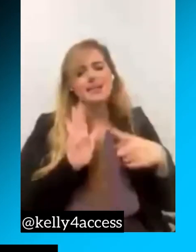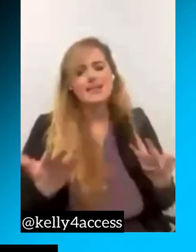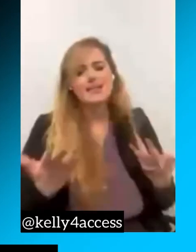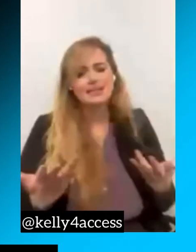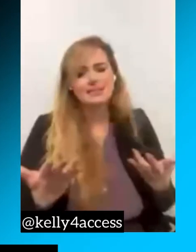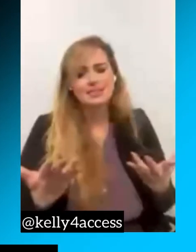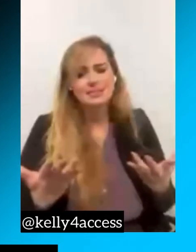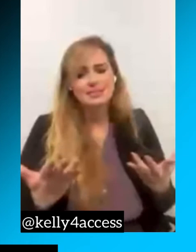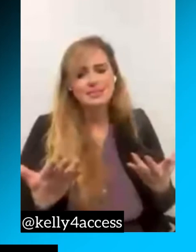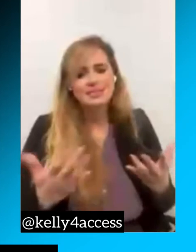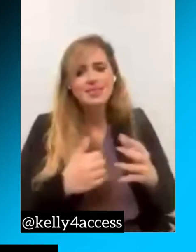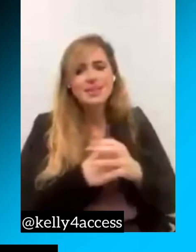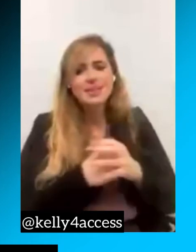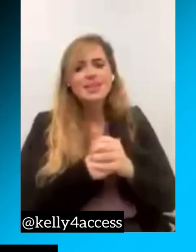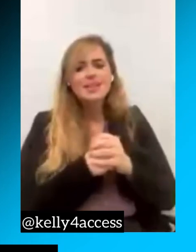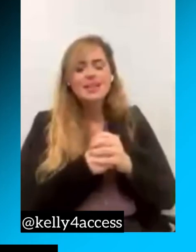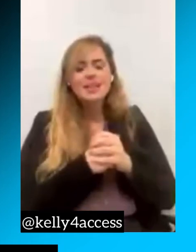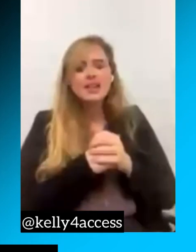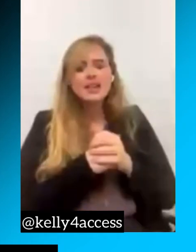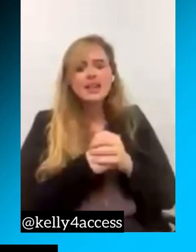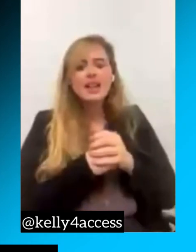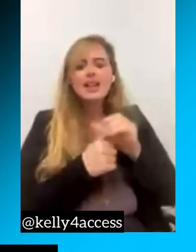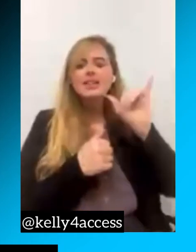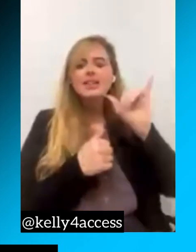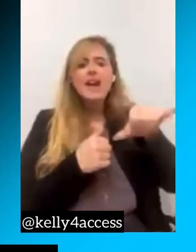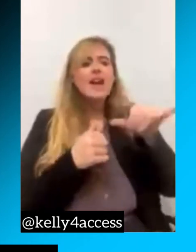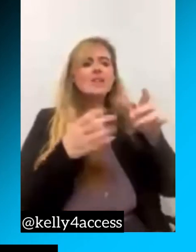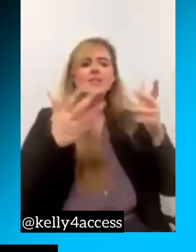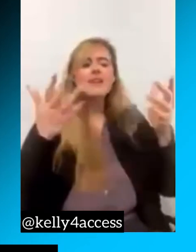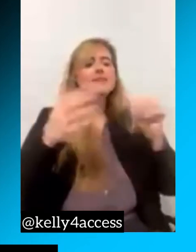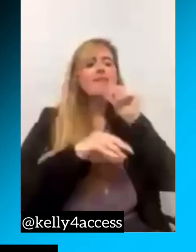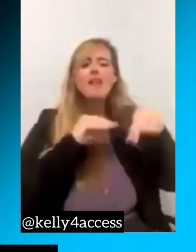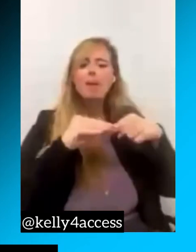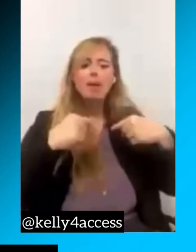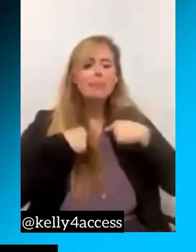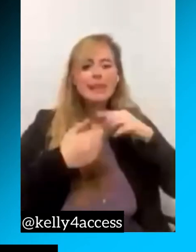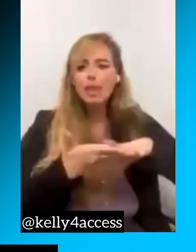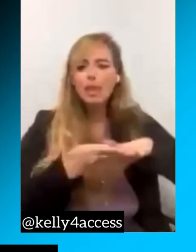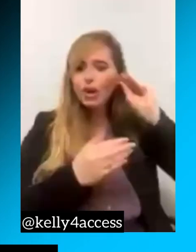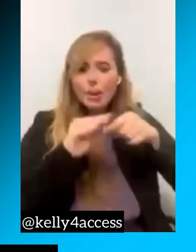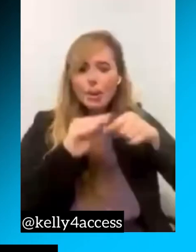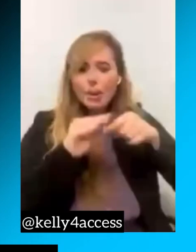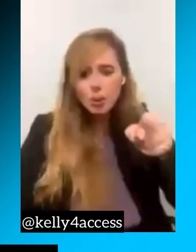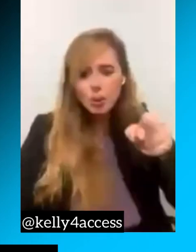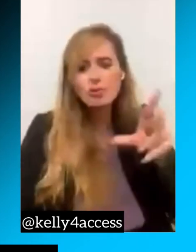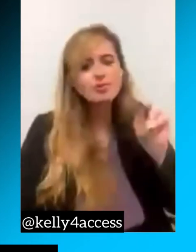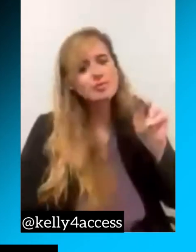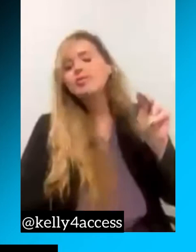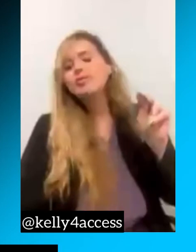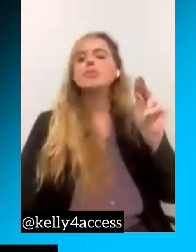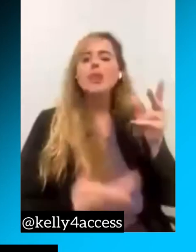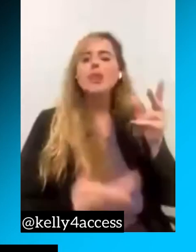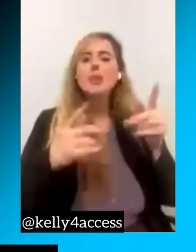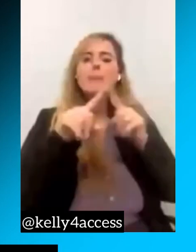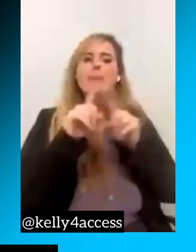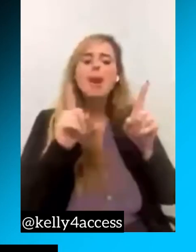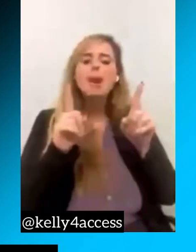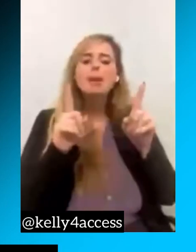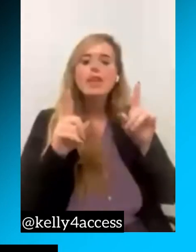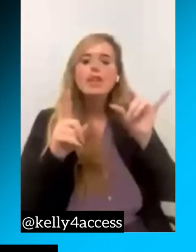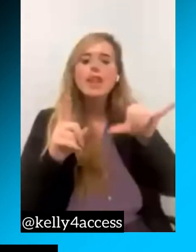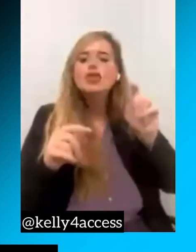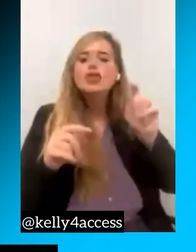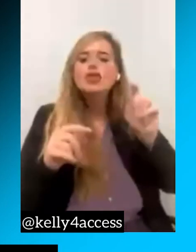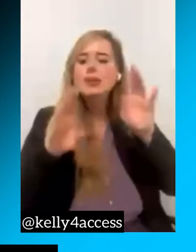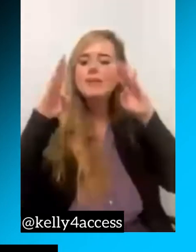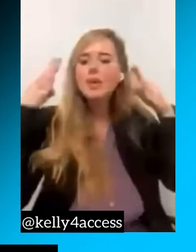there. Like, it's not about me learning about you. I mean, yes, it is about you, but that should be the focus of my